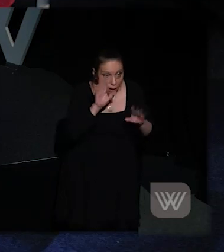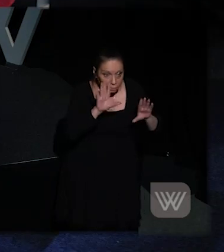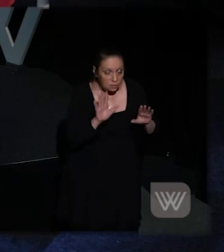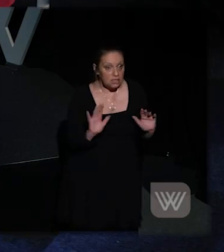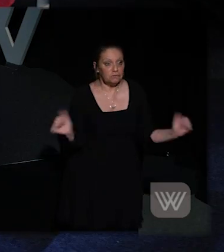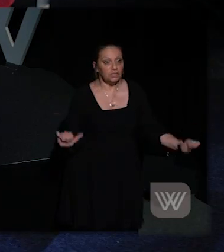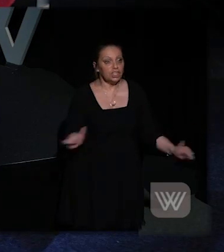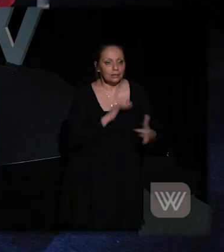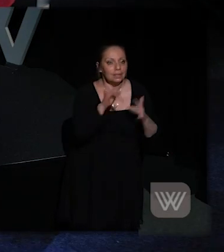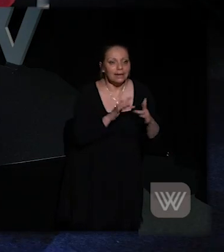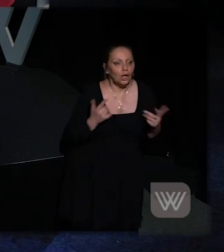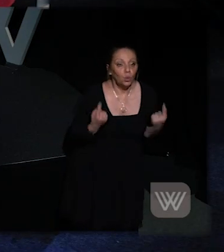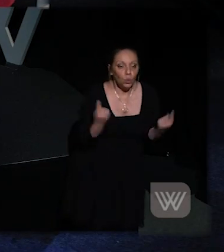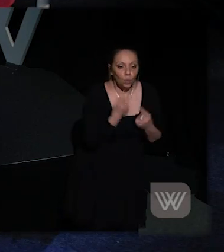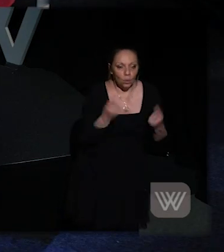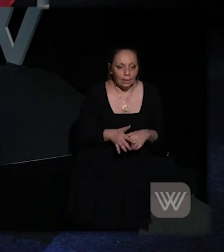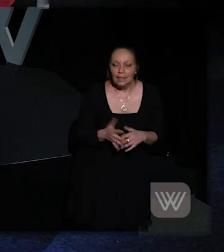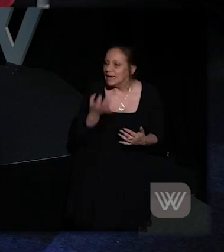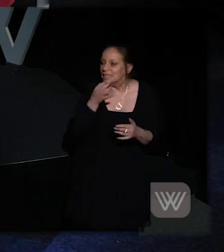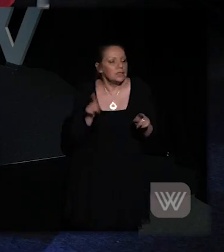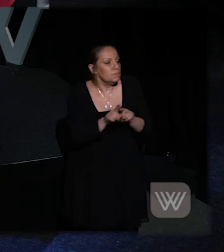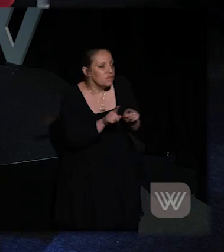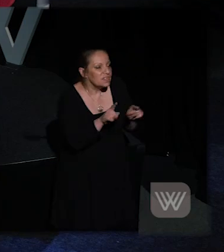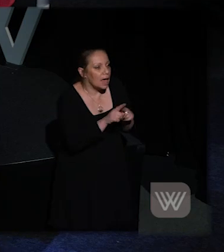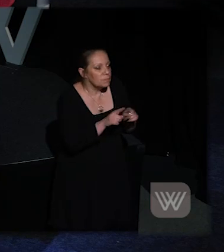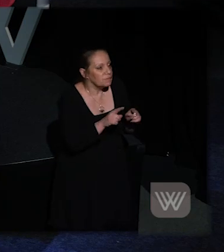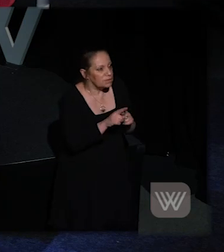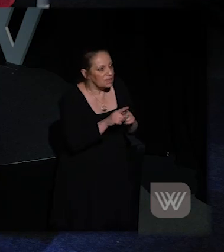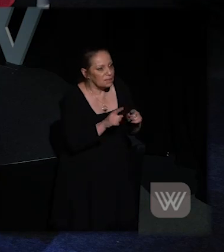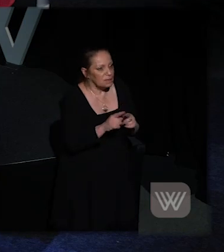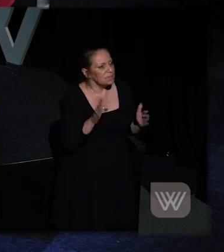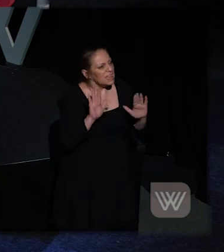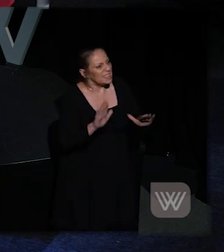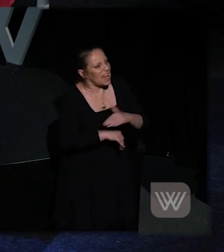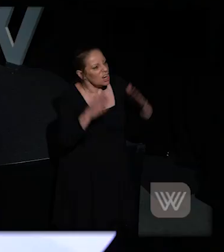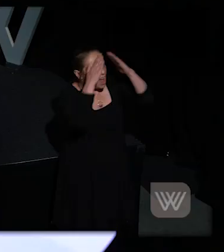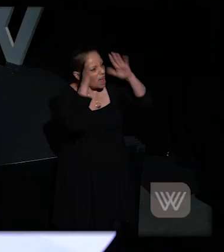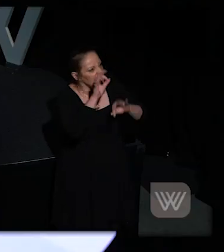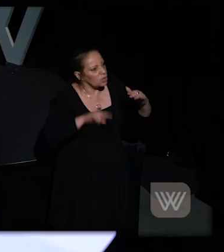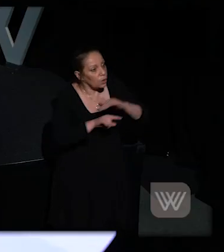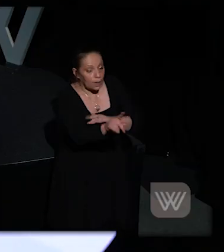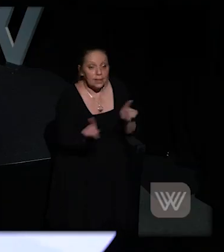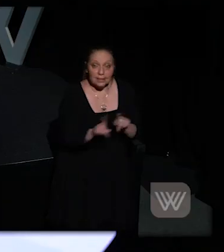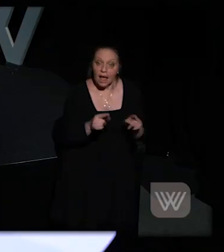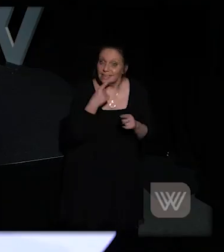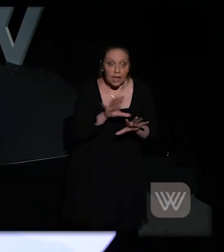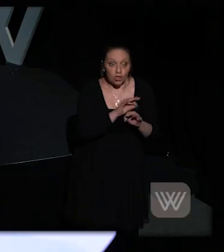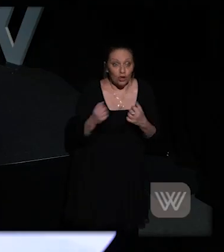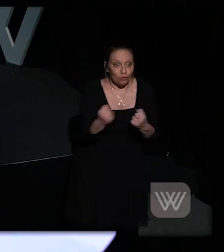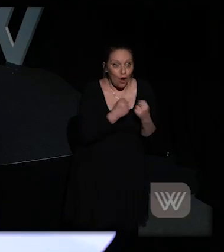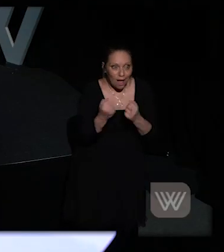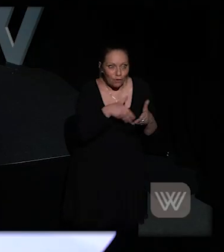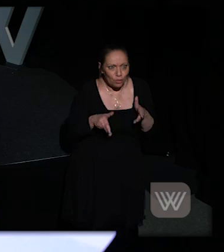It's pretty much like the advice of stay inside your house. Don't talk to anyone. Don't go outside. Yeah. It's like saying don't drive on the roads. So the